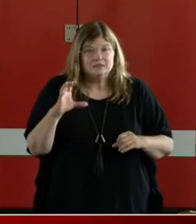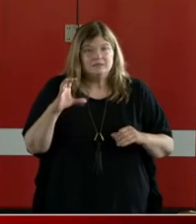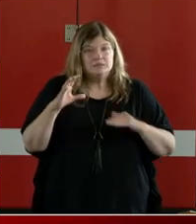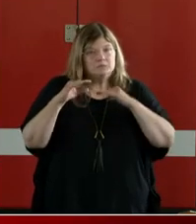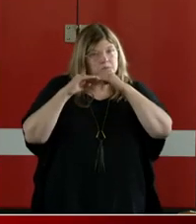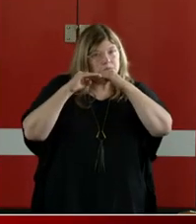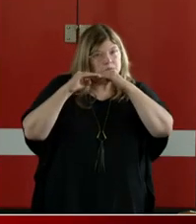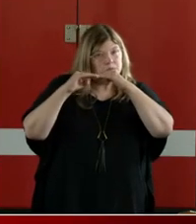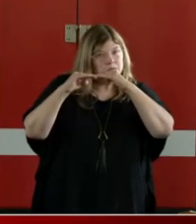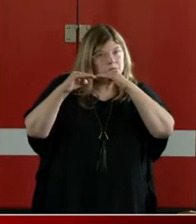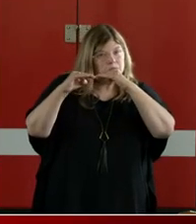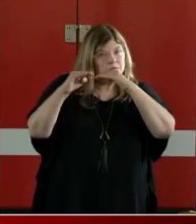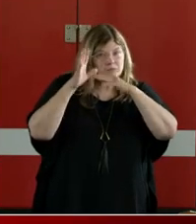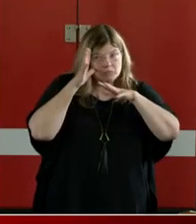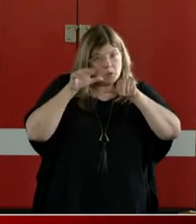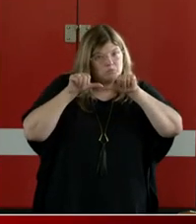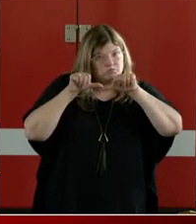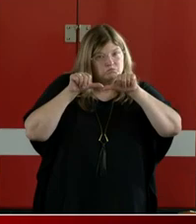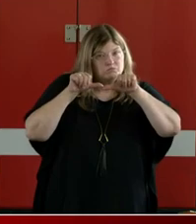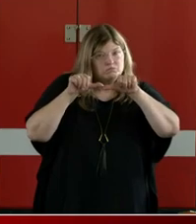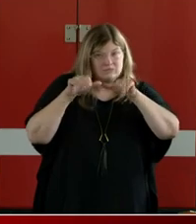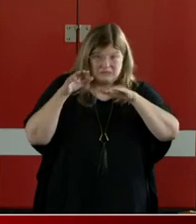coming months. I have any sense of why that is.